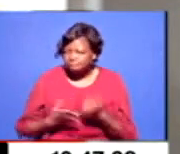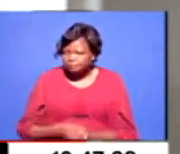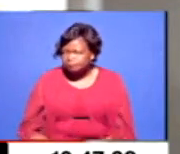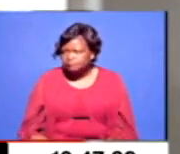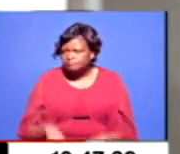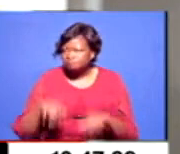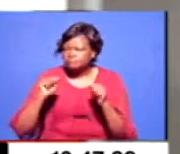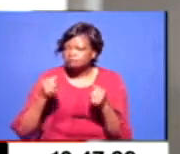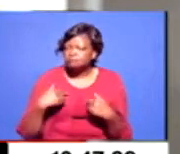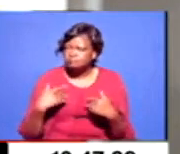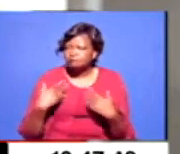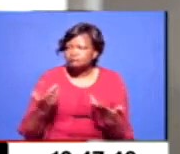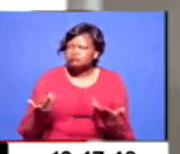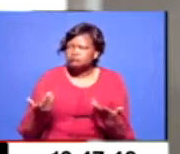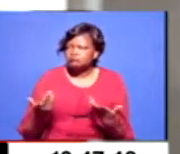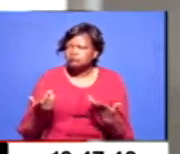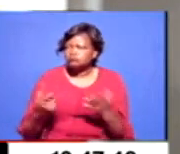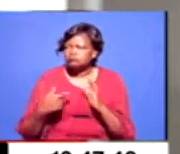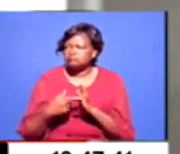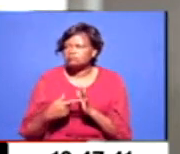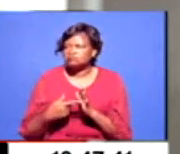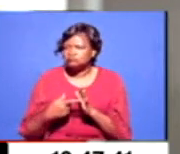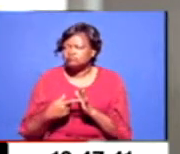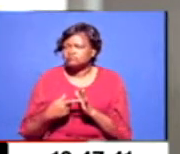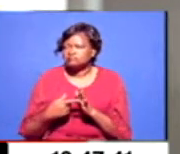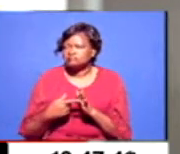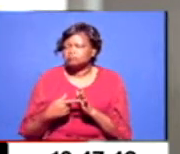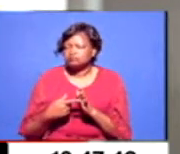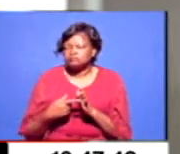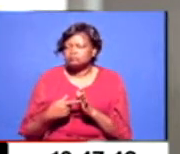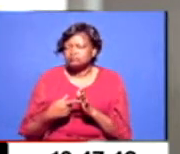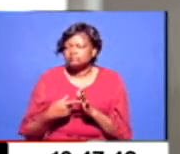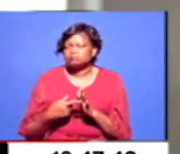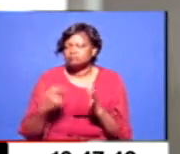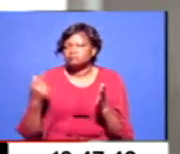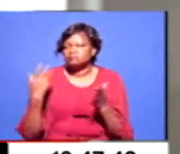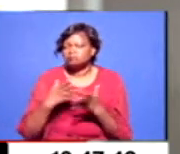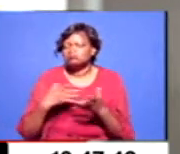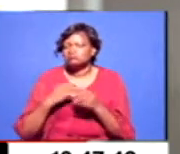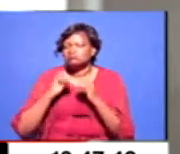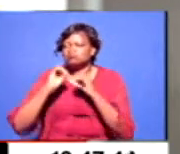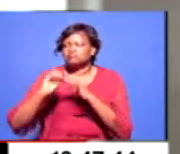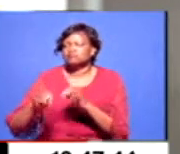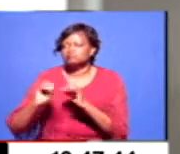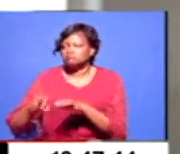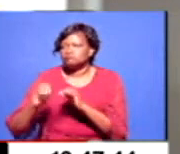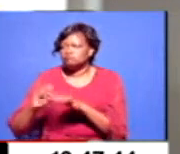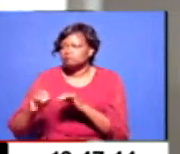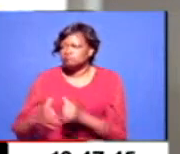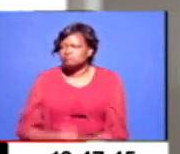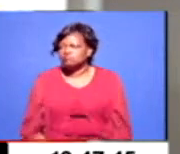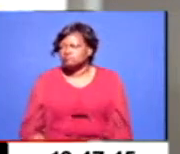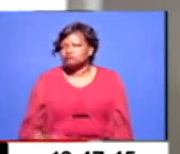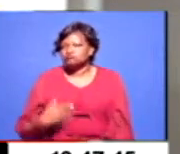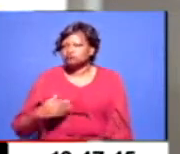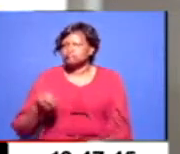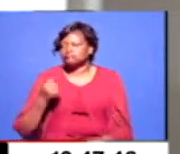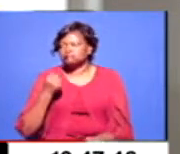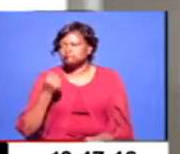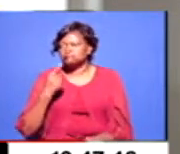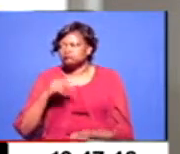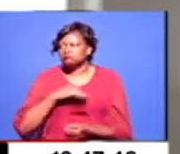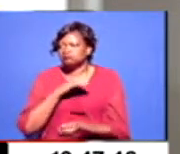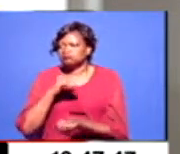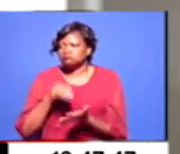We have a drop point. Eh? Mm-hmm. It's at Beryl Medical Center. It's under Gold Will Provide. Yeah, that's where we have them,